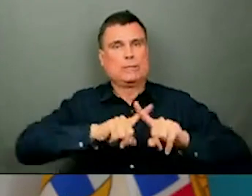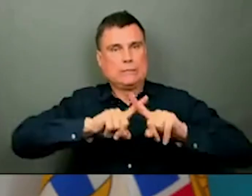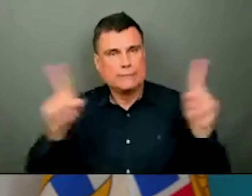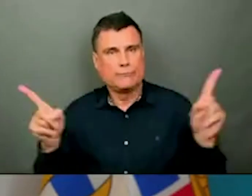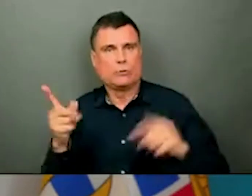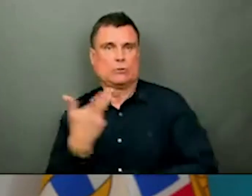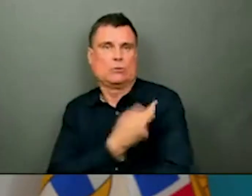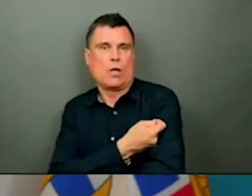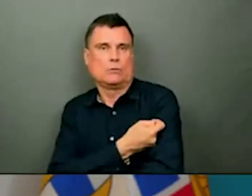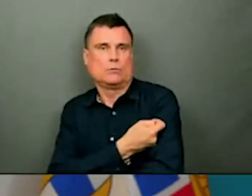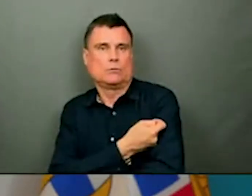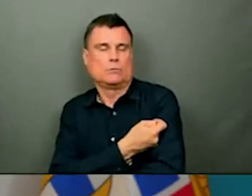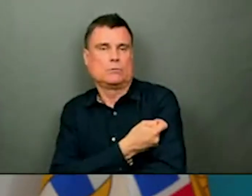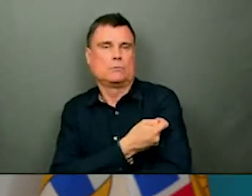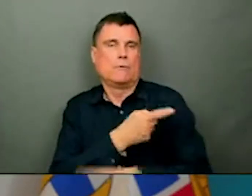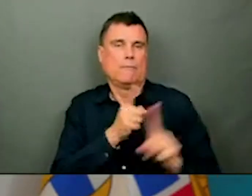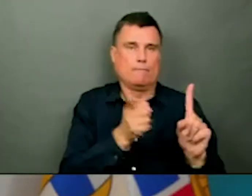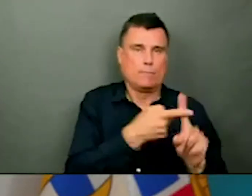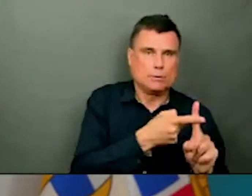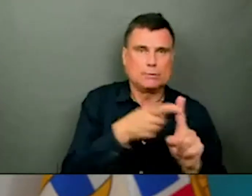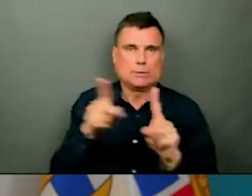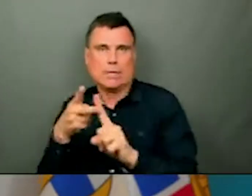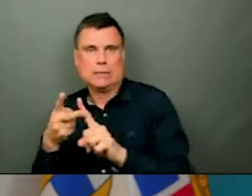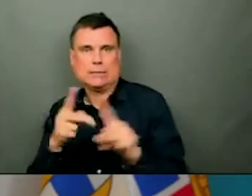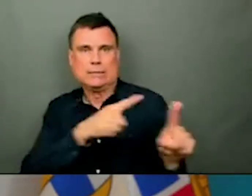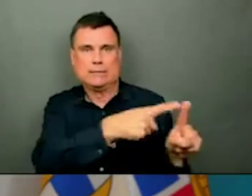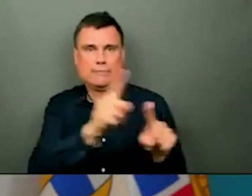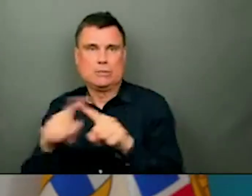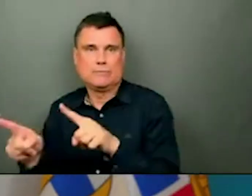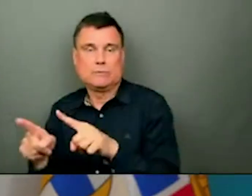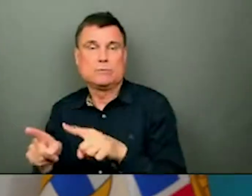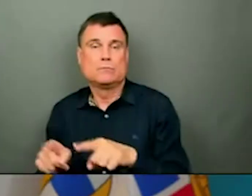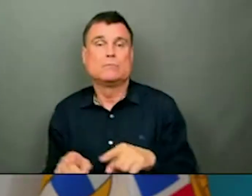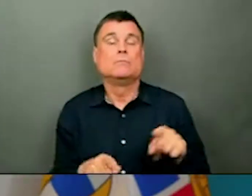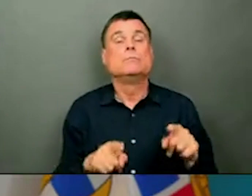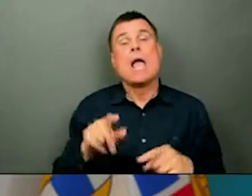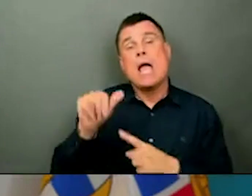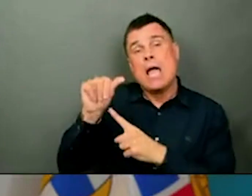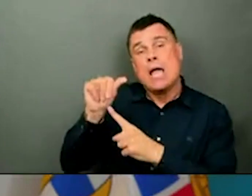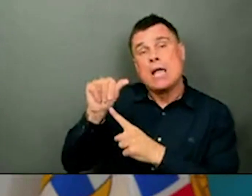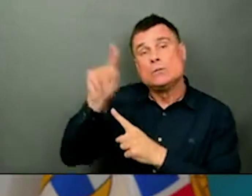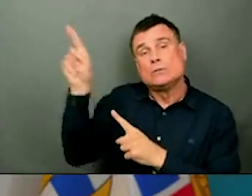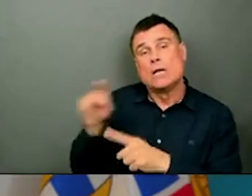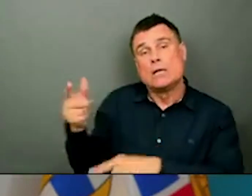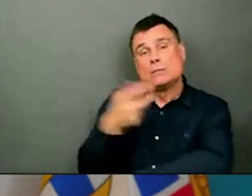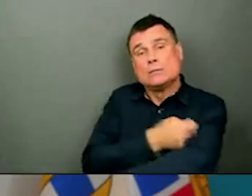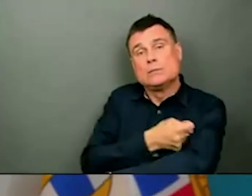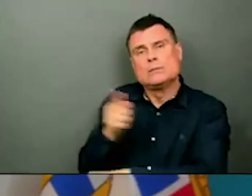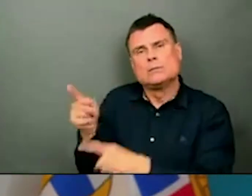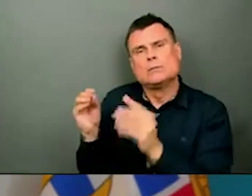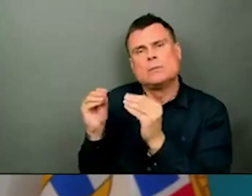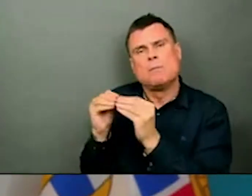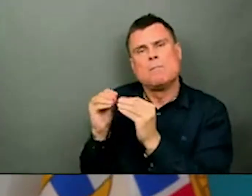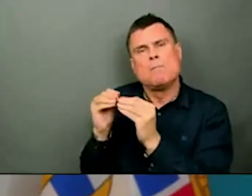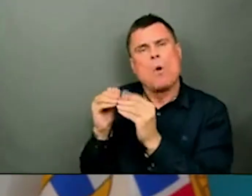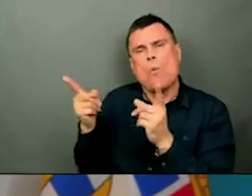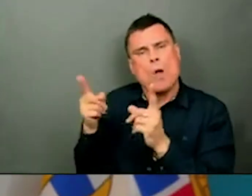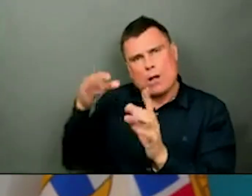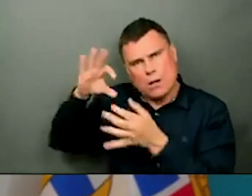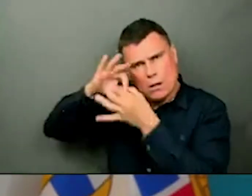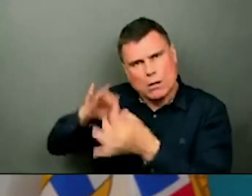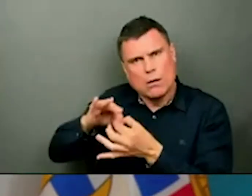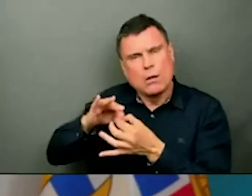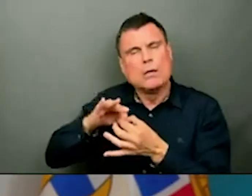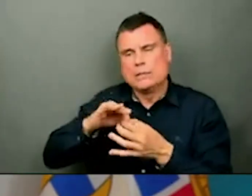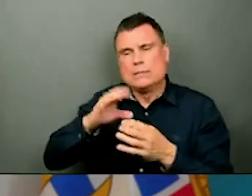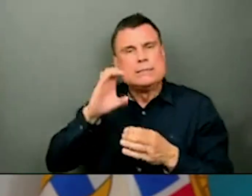that the AstraZeneca vaccines do seem to have a stronger cell-mediated immunity response, those cells that